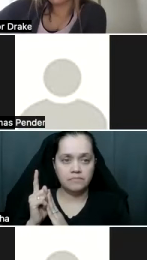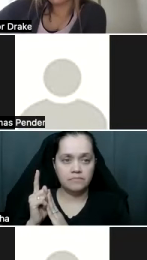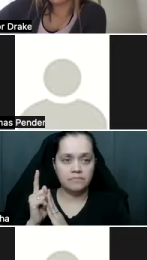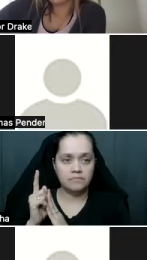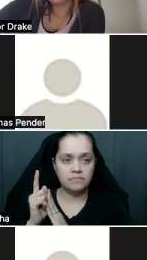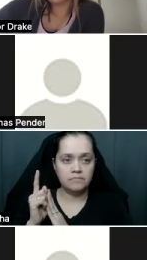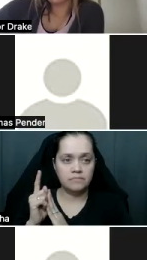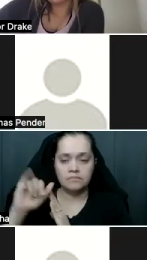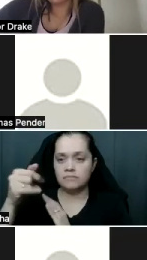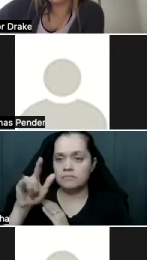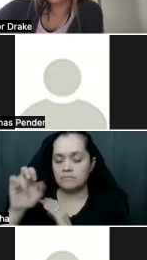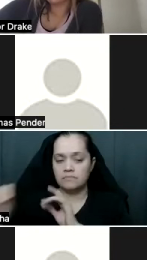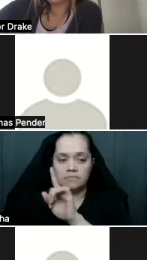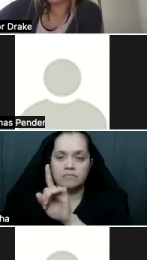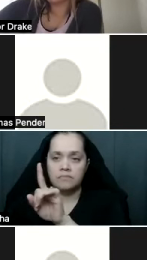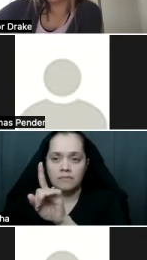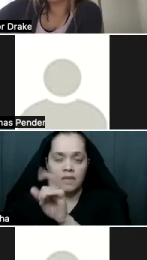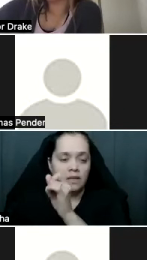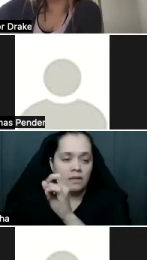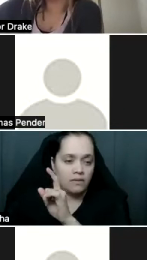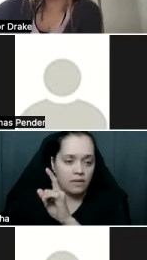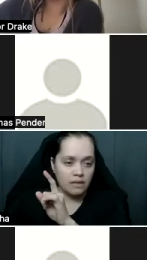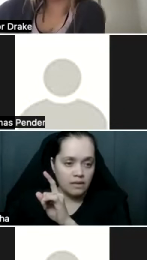Hey, Jalen.